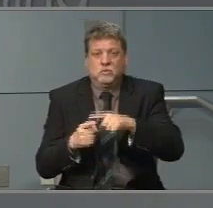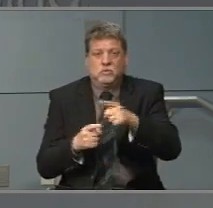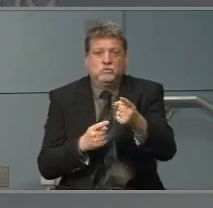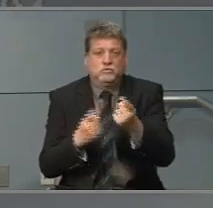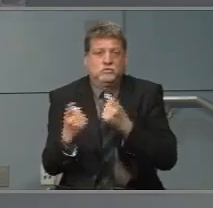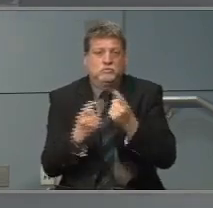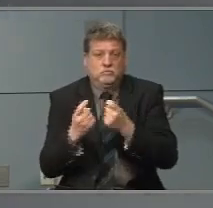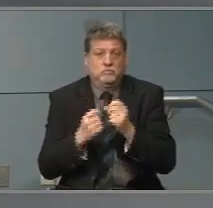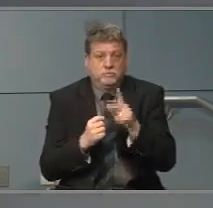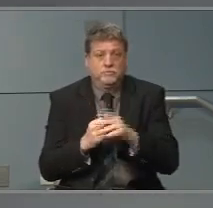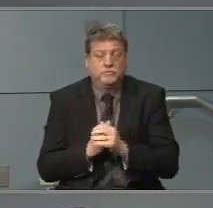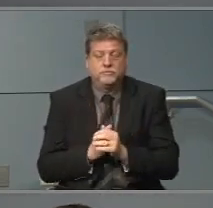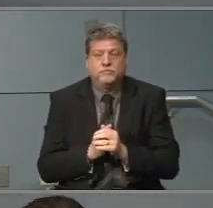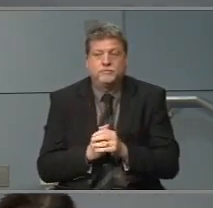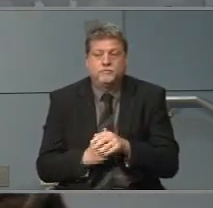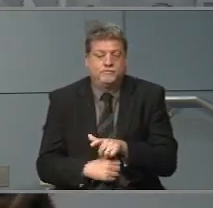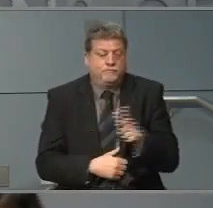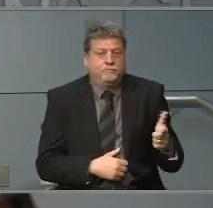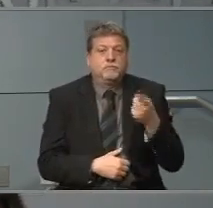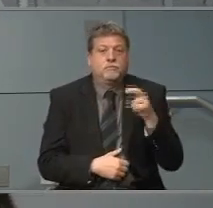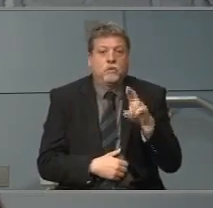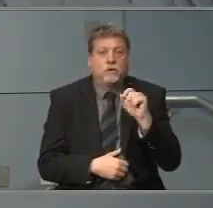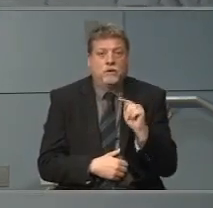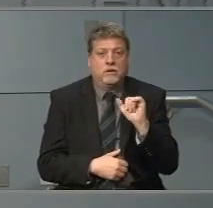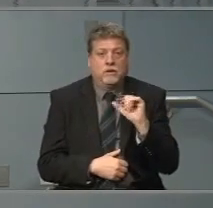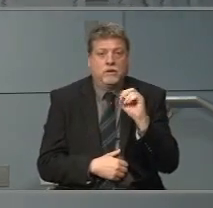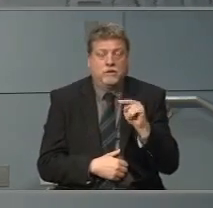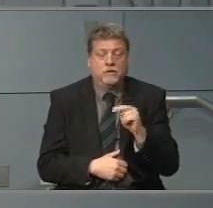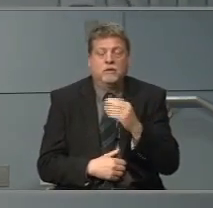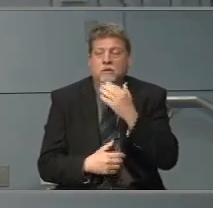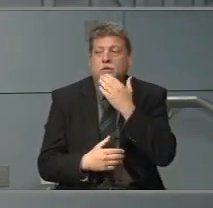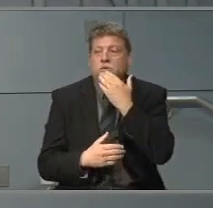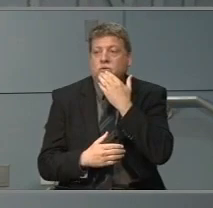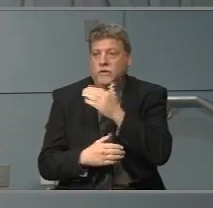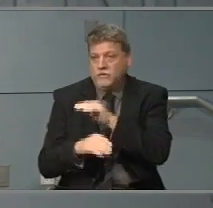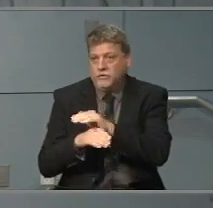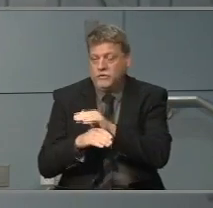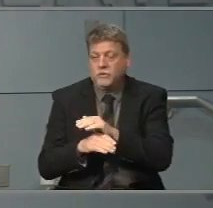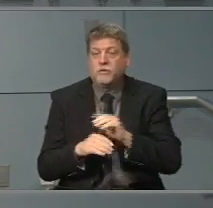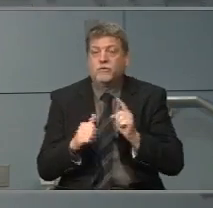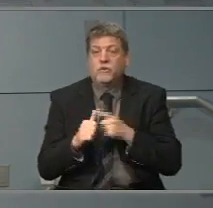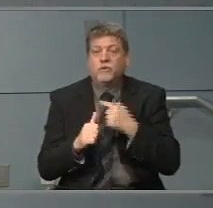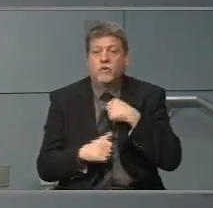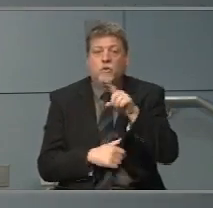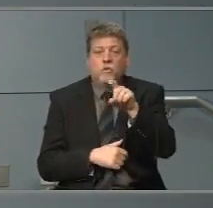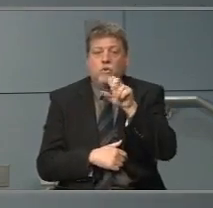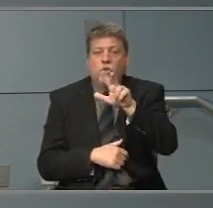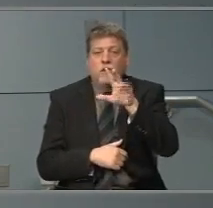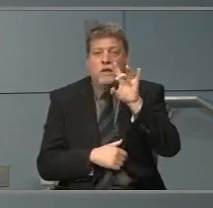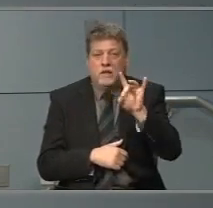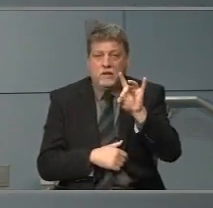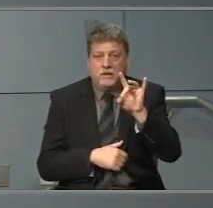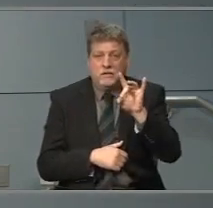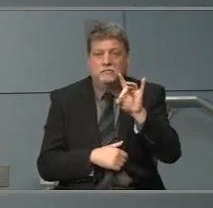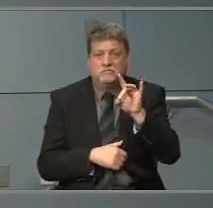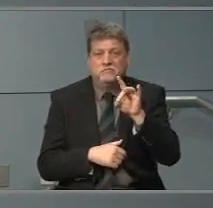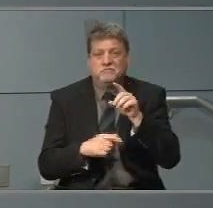Good afternoon. First, as of this morning, there were 137 cases in North Carolina in 38